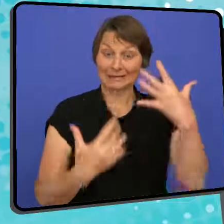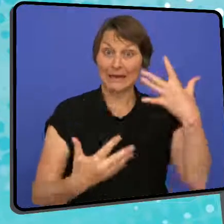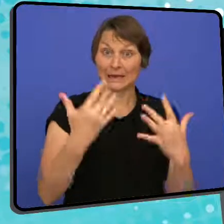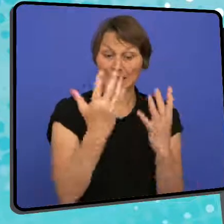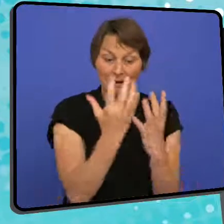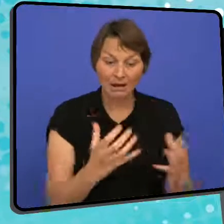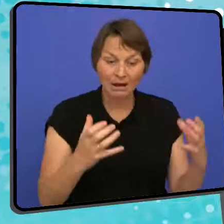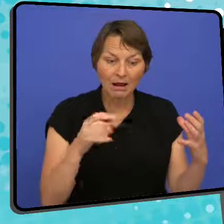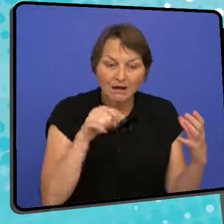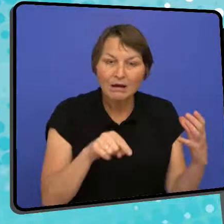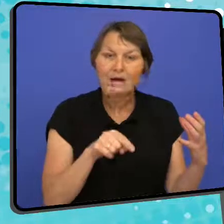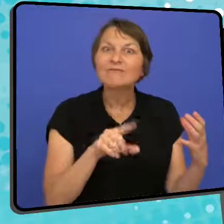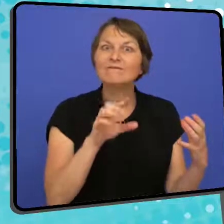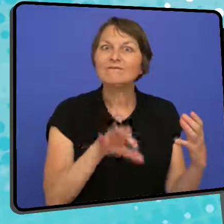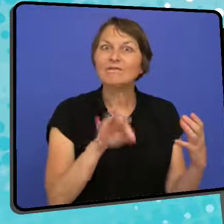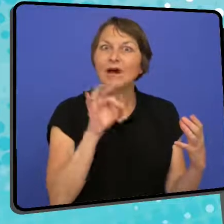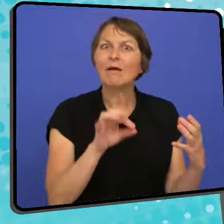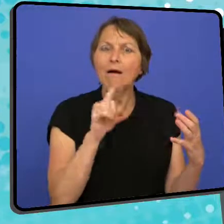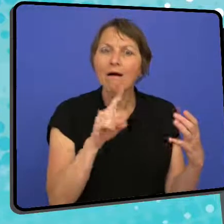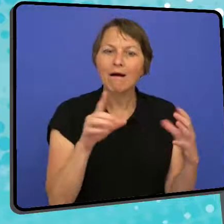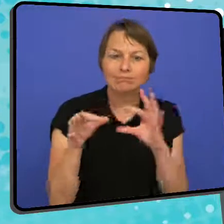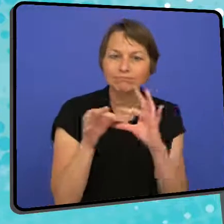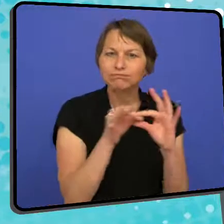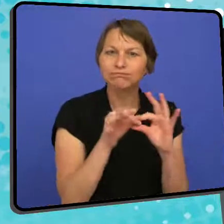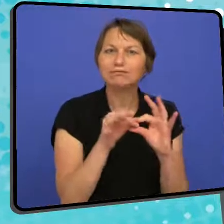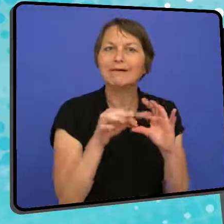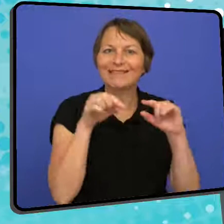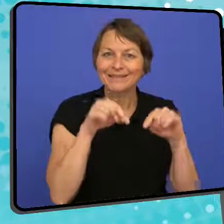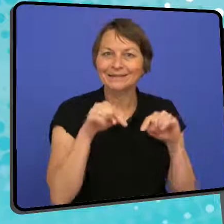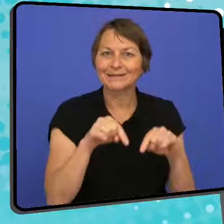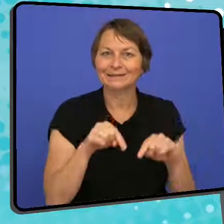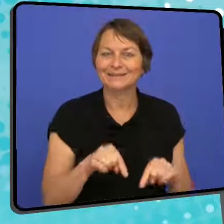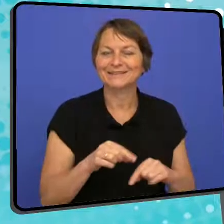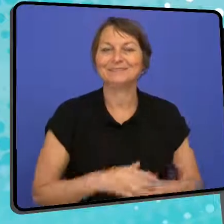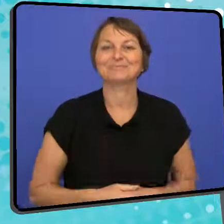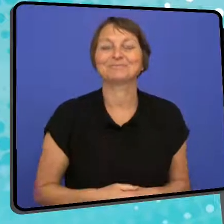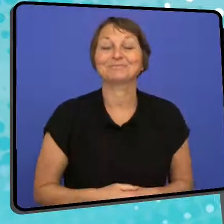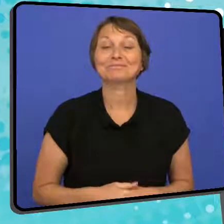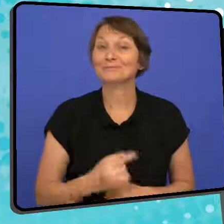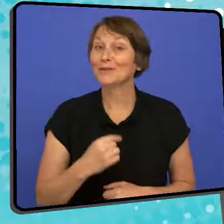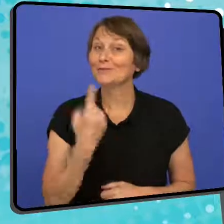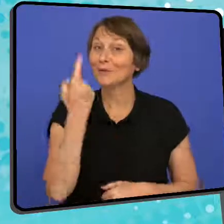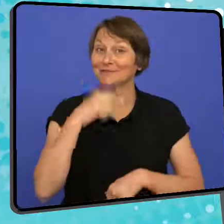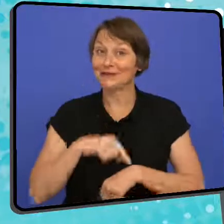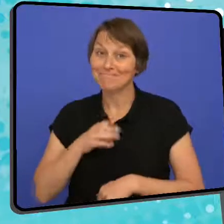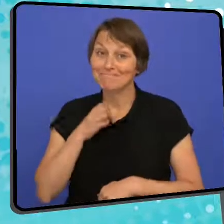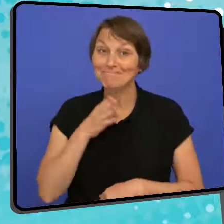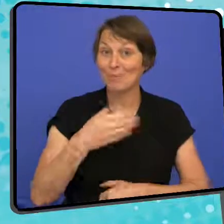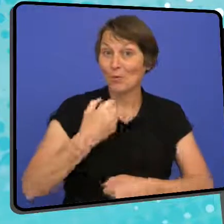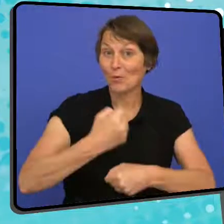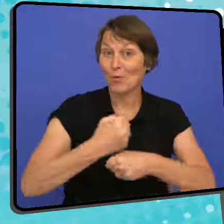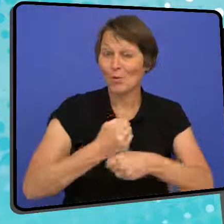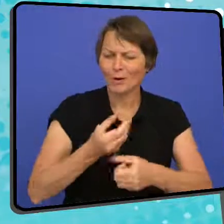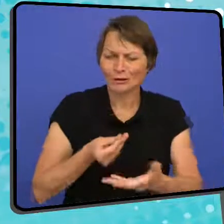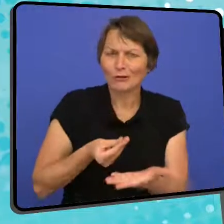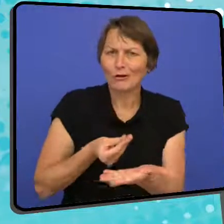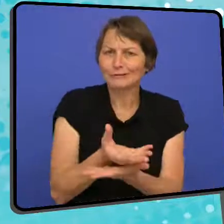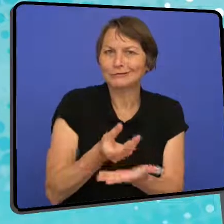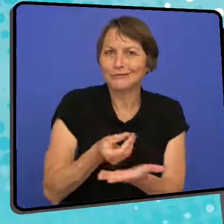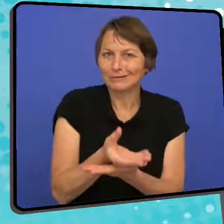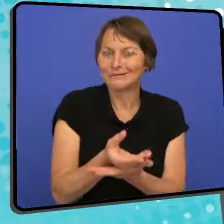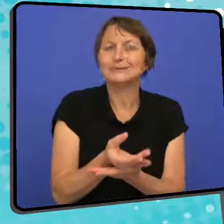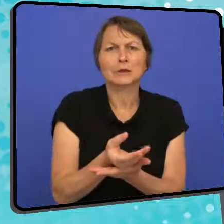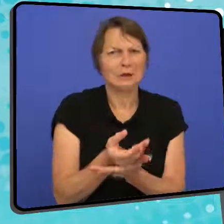data, basically. So I entered my first consultancy job in one of the big four consultancy firms, and